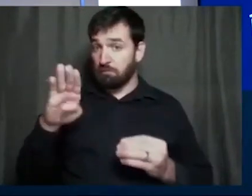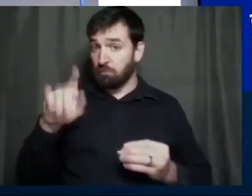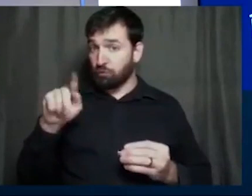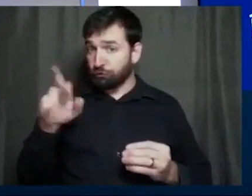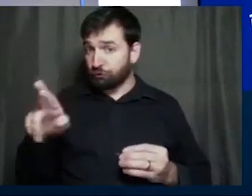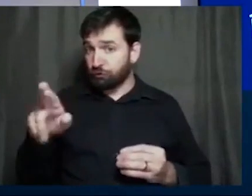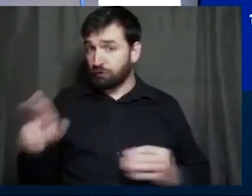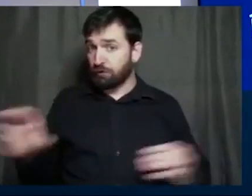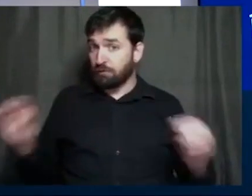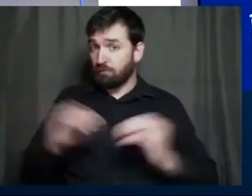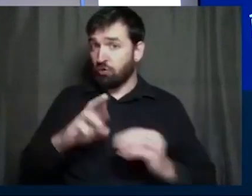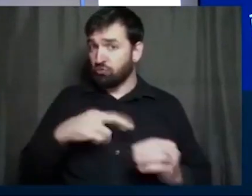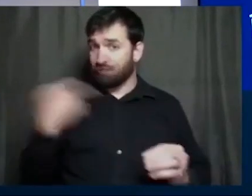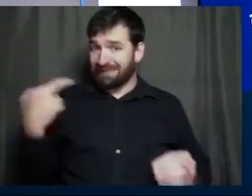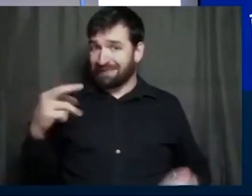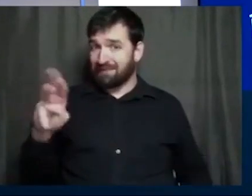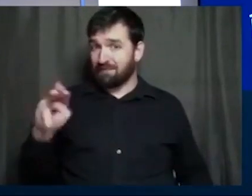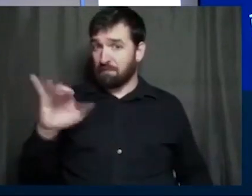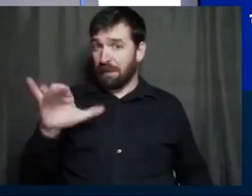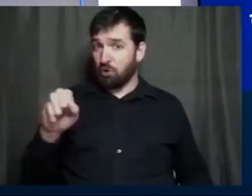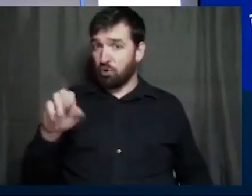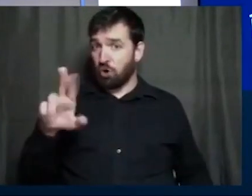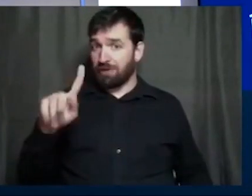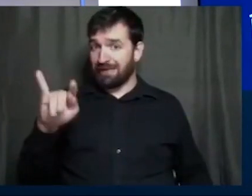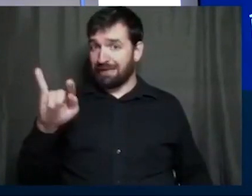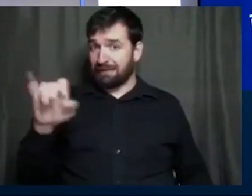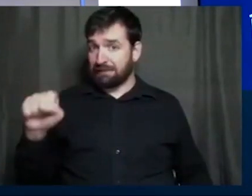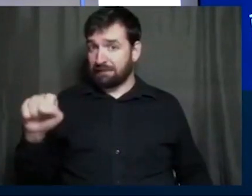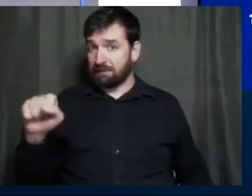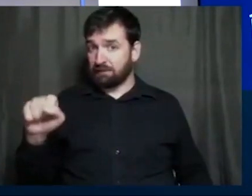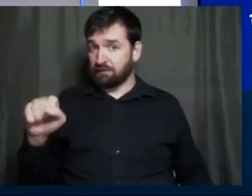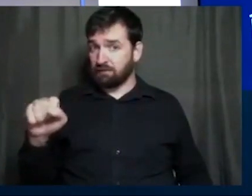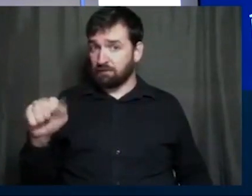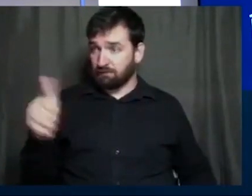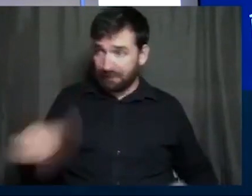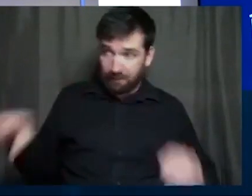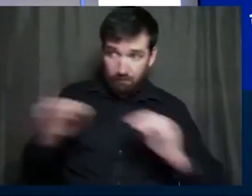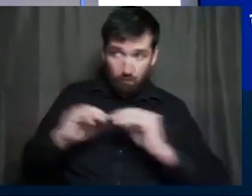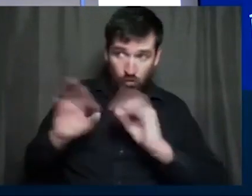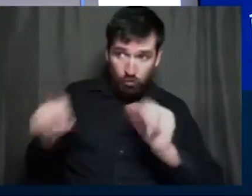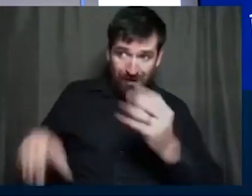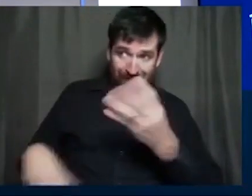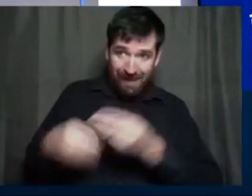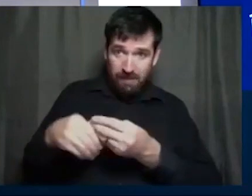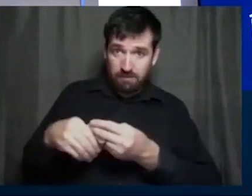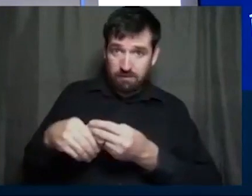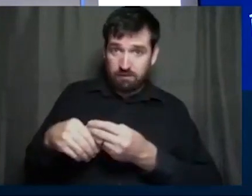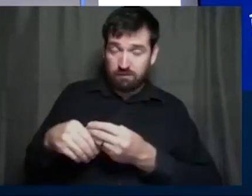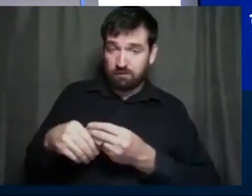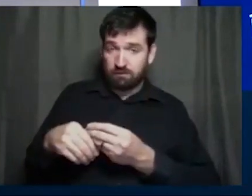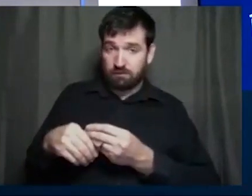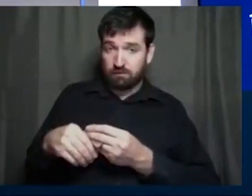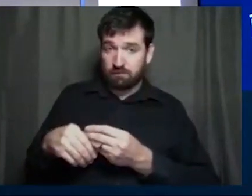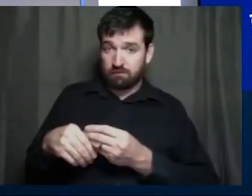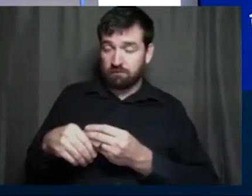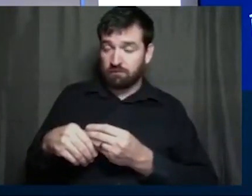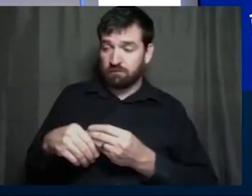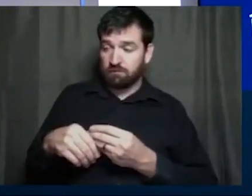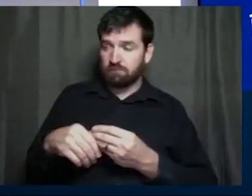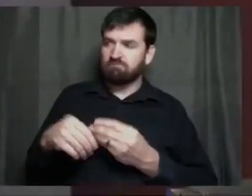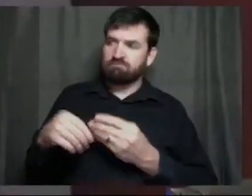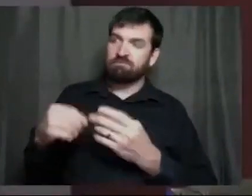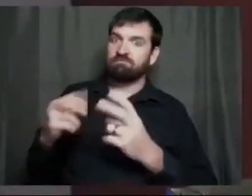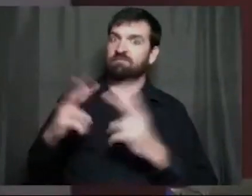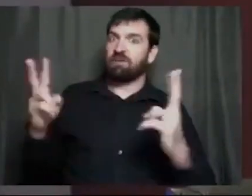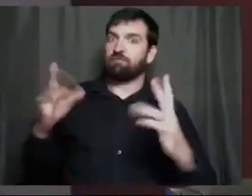of myocarditis? So I just think anything else you can add on to some of our viewers who are joining us about that? That seems to be quite a concern.